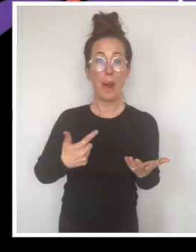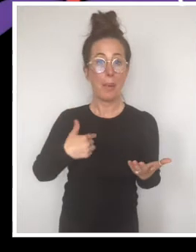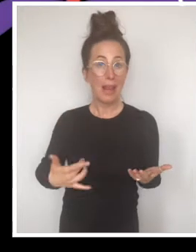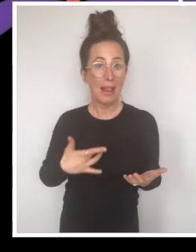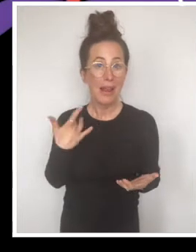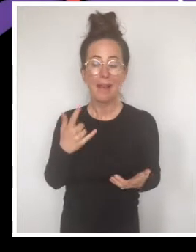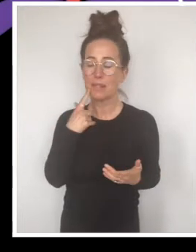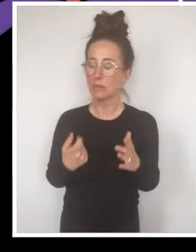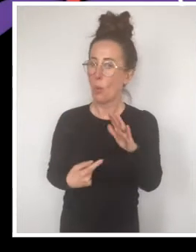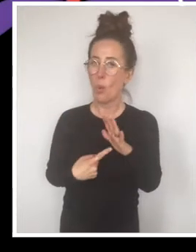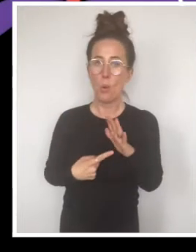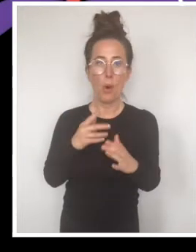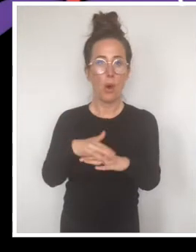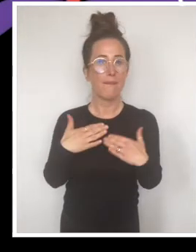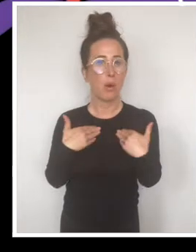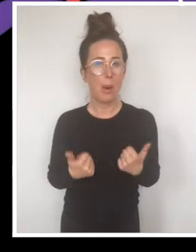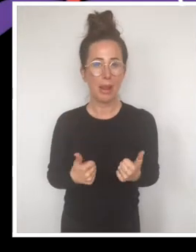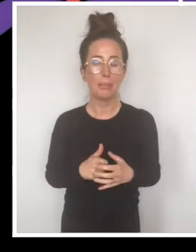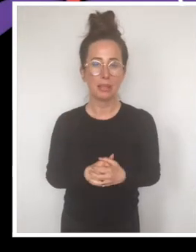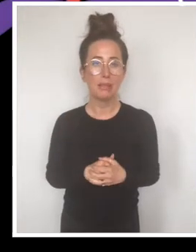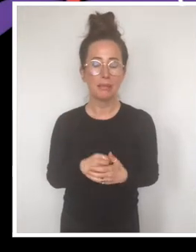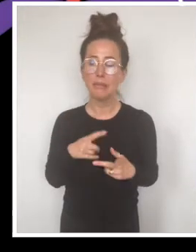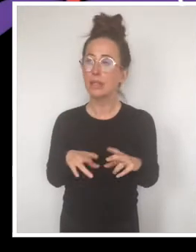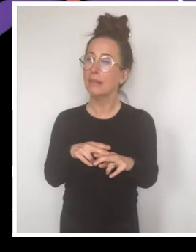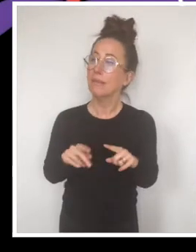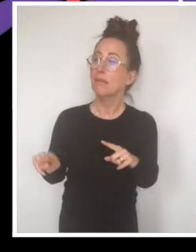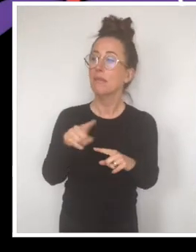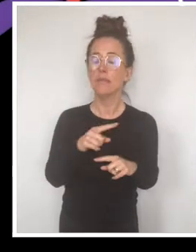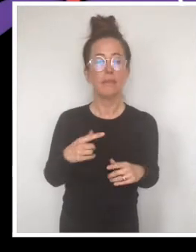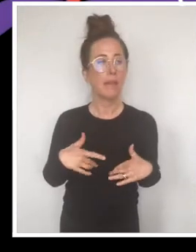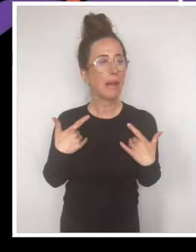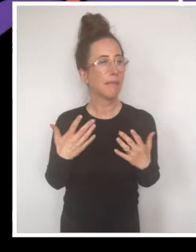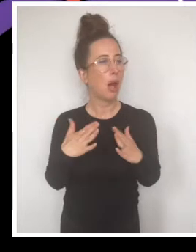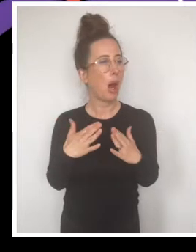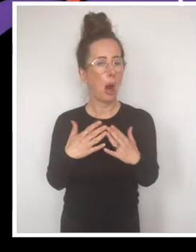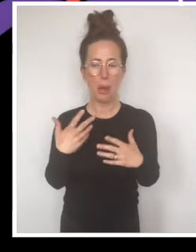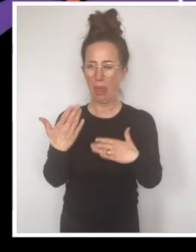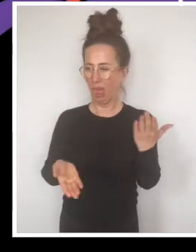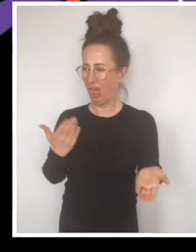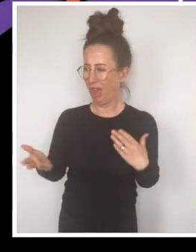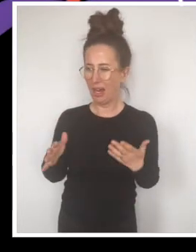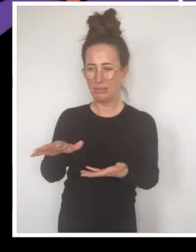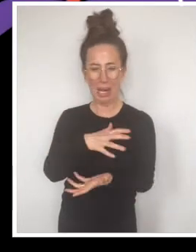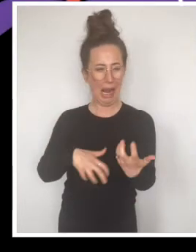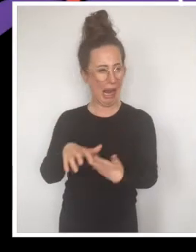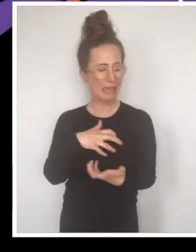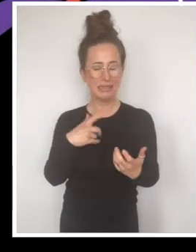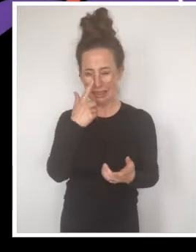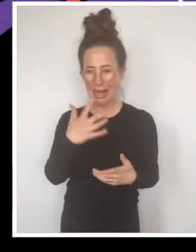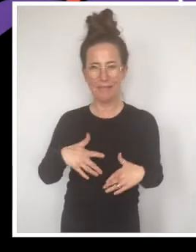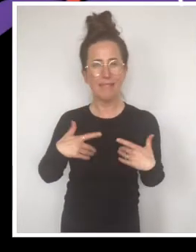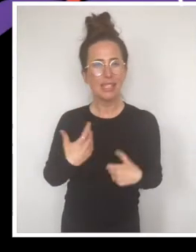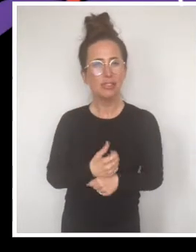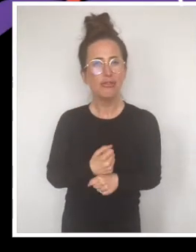when it comes to our well-being. If you're living in a place that is like overly cluttered, that can sometimes make you feel really stressed. I know